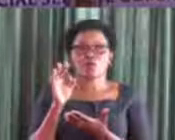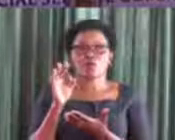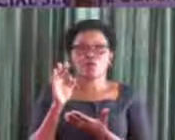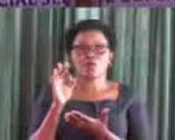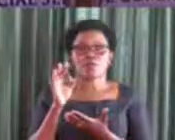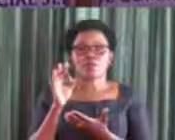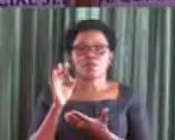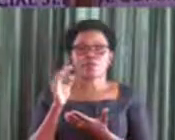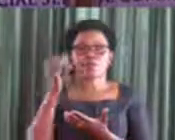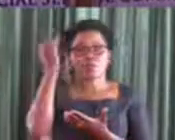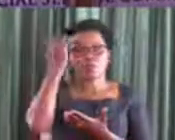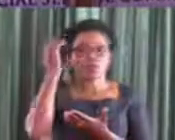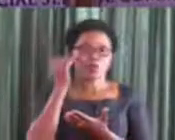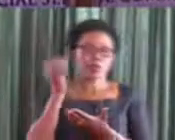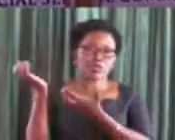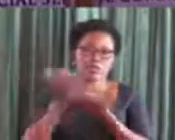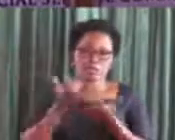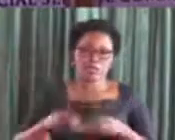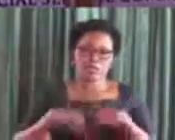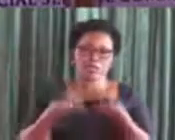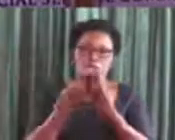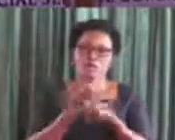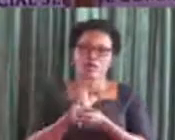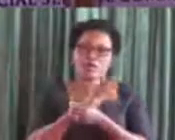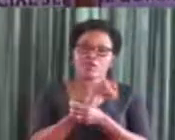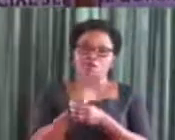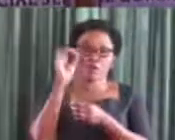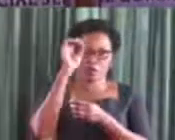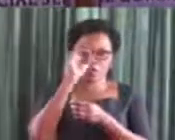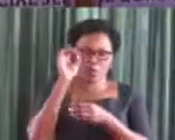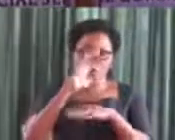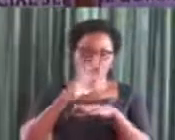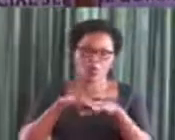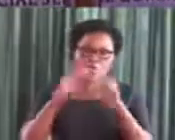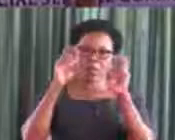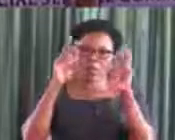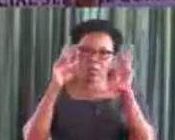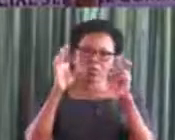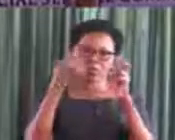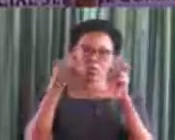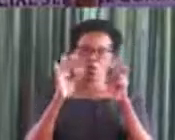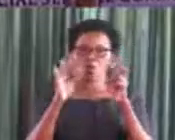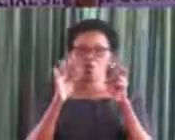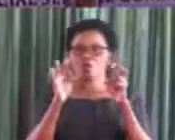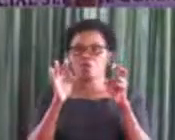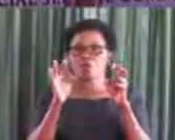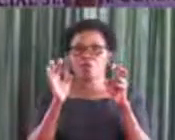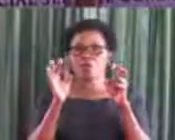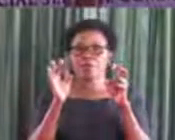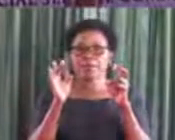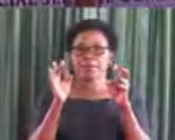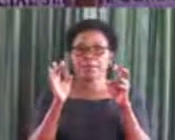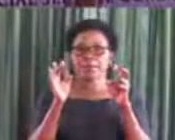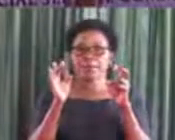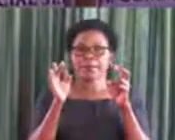an advisory opinion on the issue of whether or not